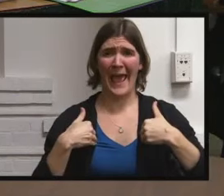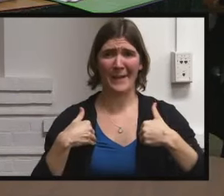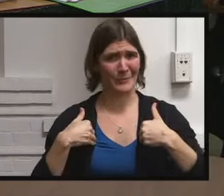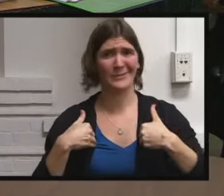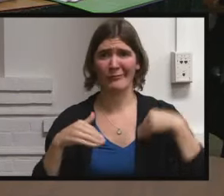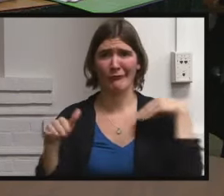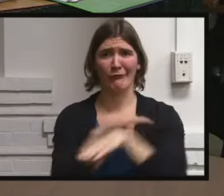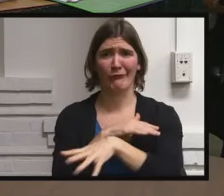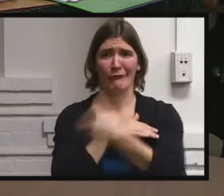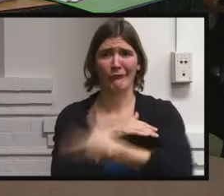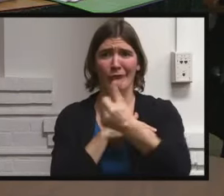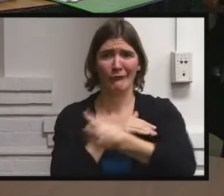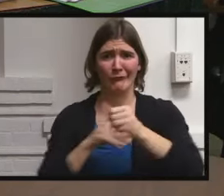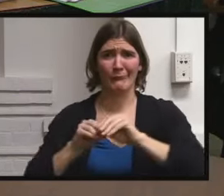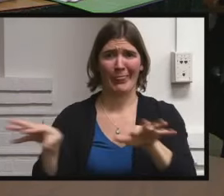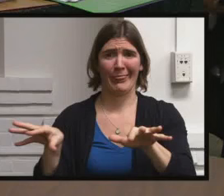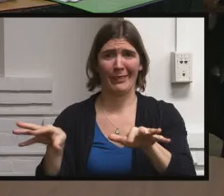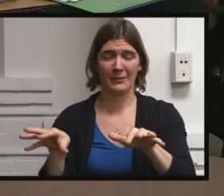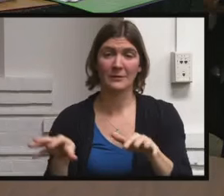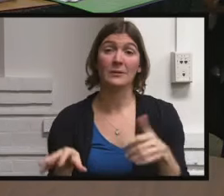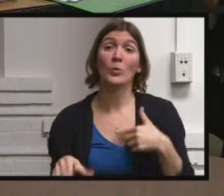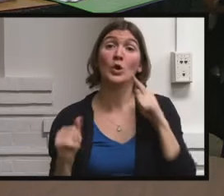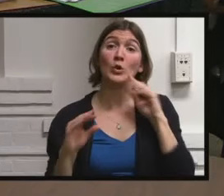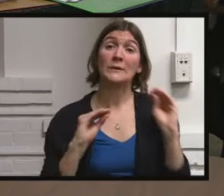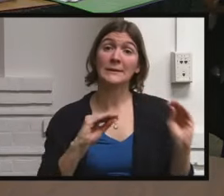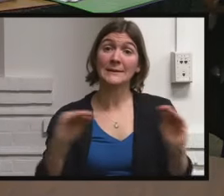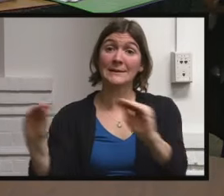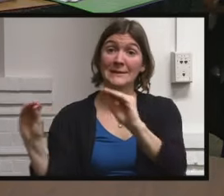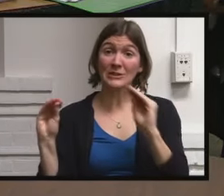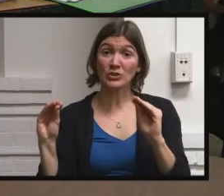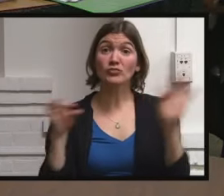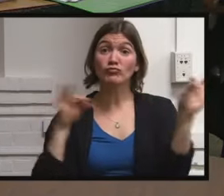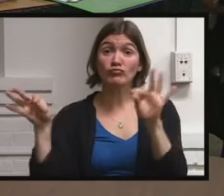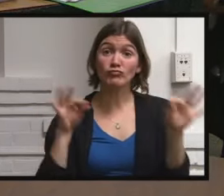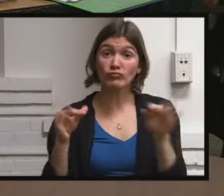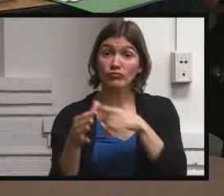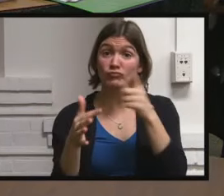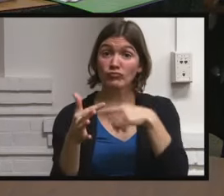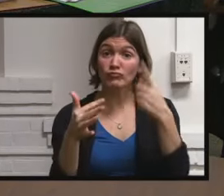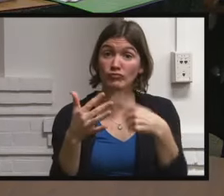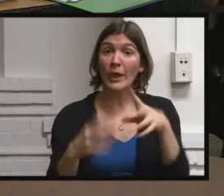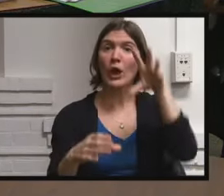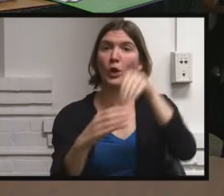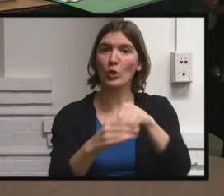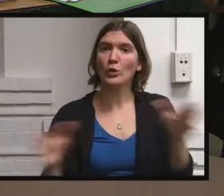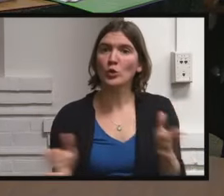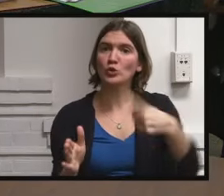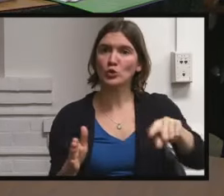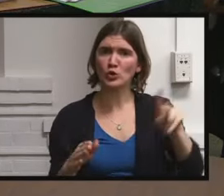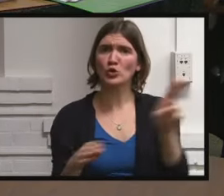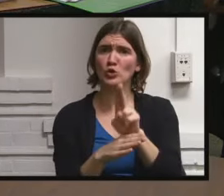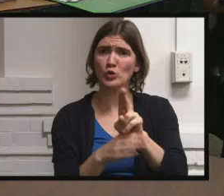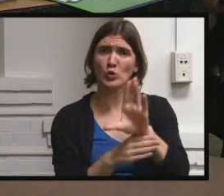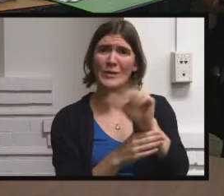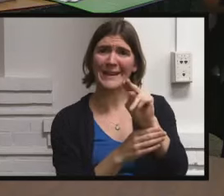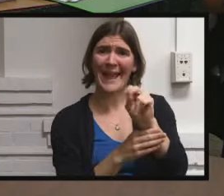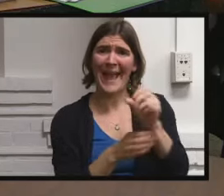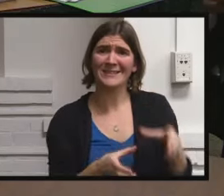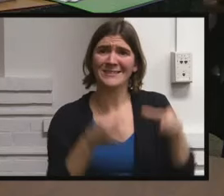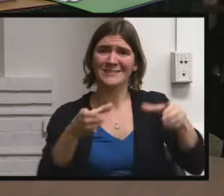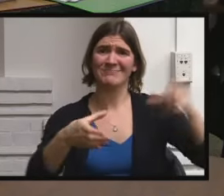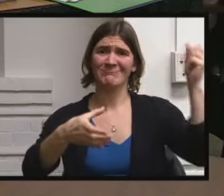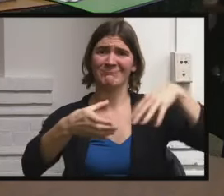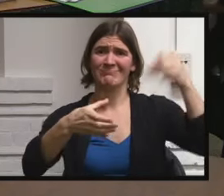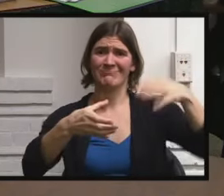We could make, as part of a continuing public education campaign around all of these issues, encouraging people to put the bags out in cans,